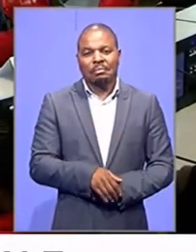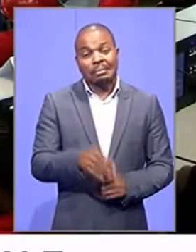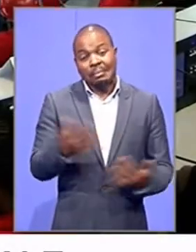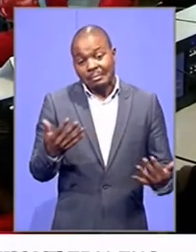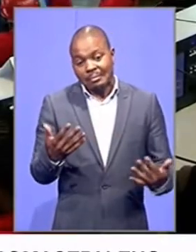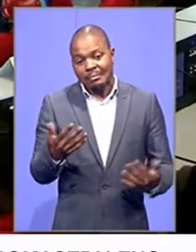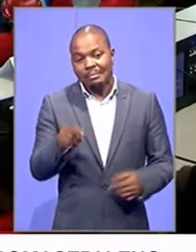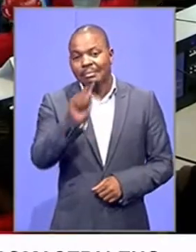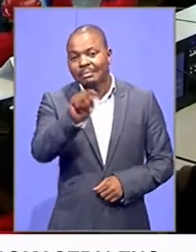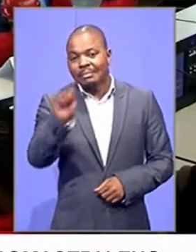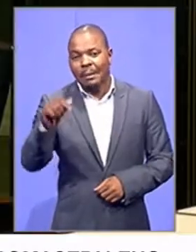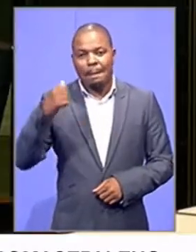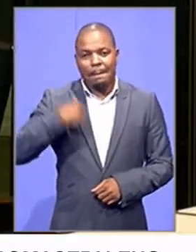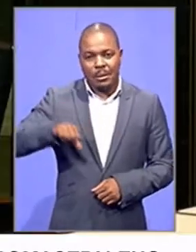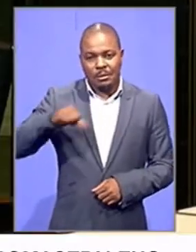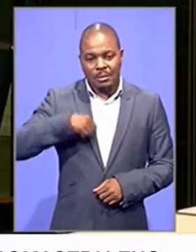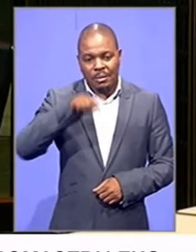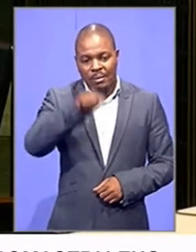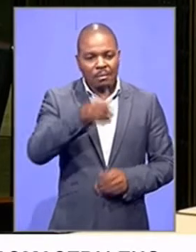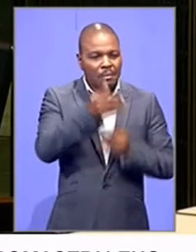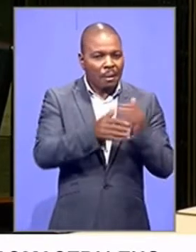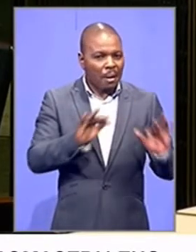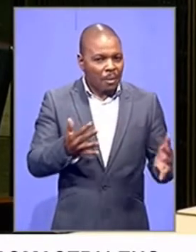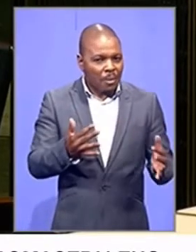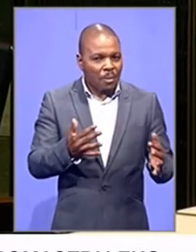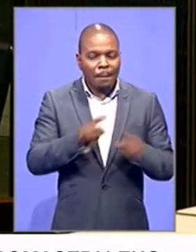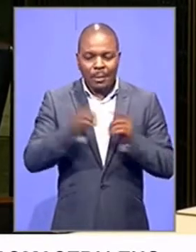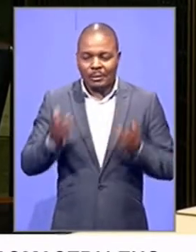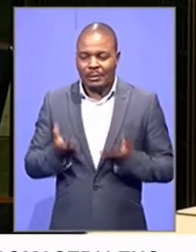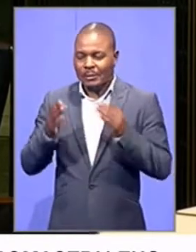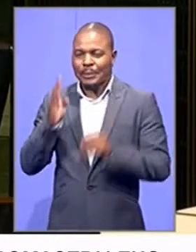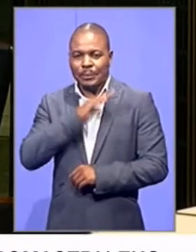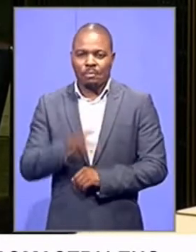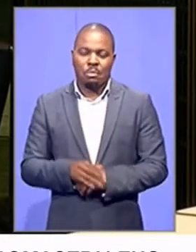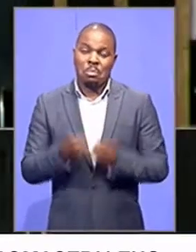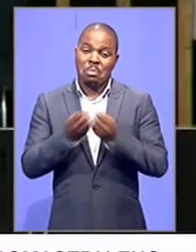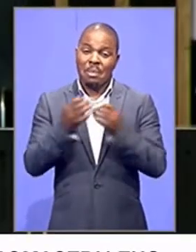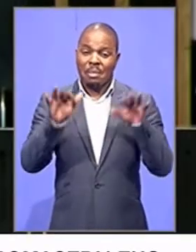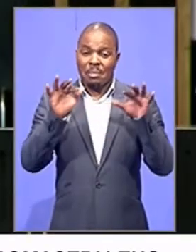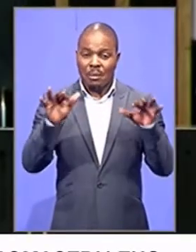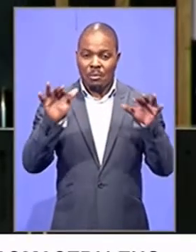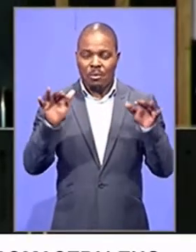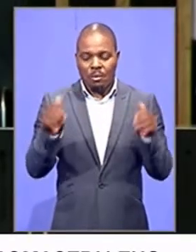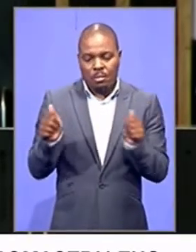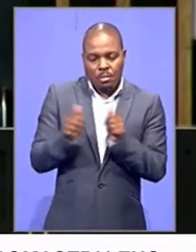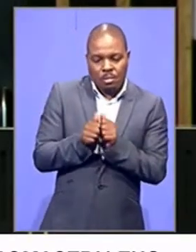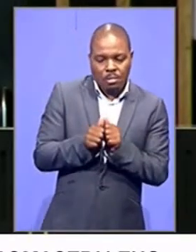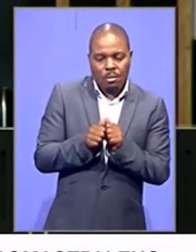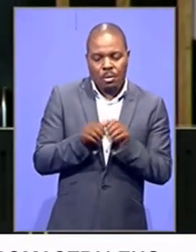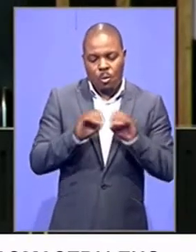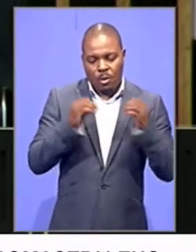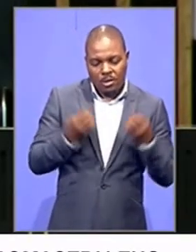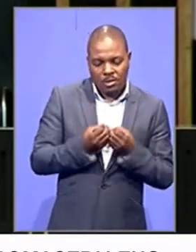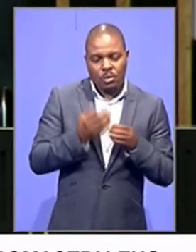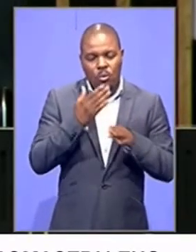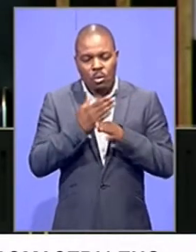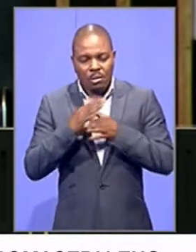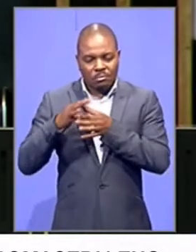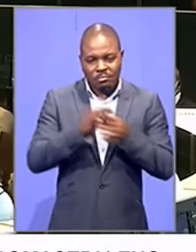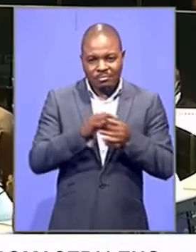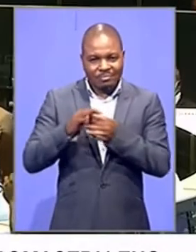ke maemo bomasepaleng ho ena le phano ya ditshebeletso ba bangata ba pusong ya kopanelo ha ba thabiswe ke mehato